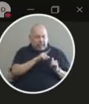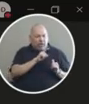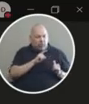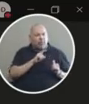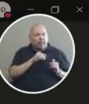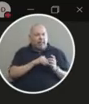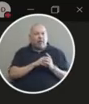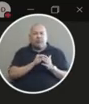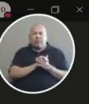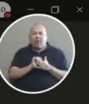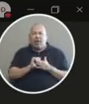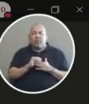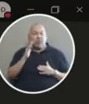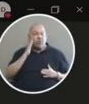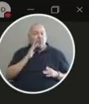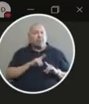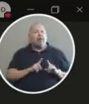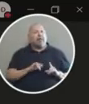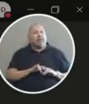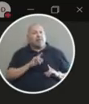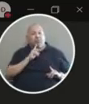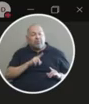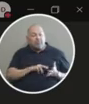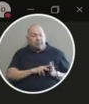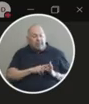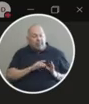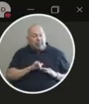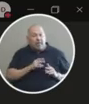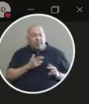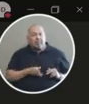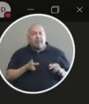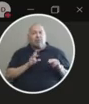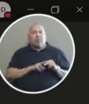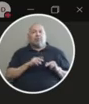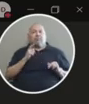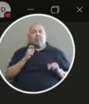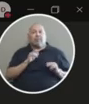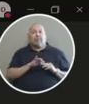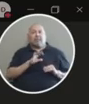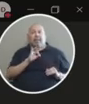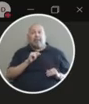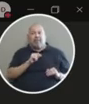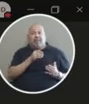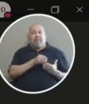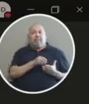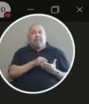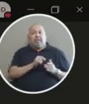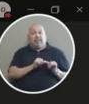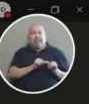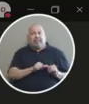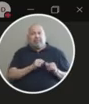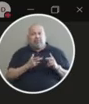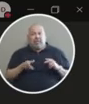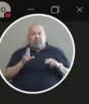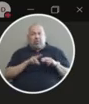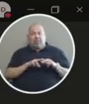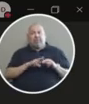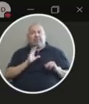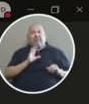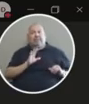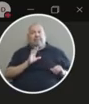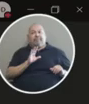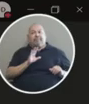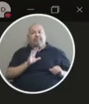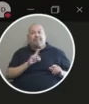So, I mean, that's, but it's essentially that could be increased, because if LIFT Fund continues to increase their